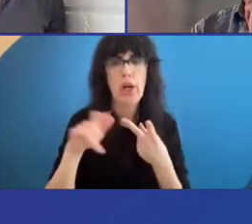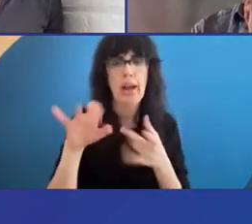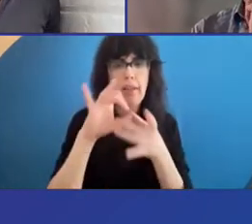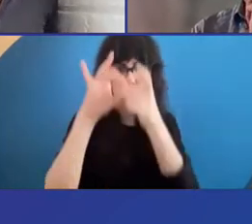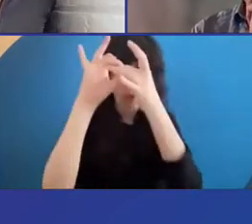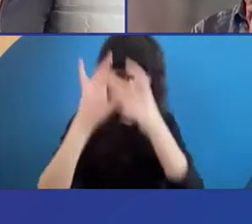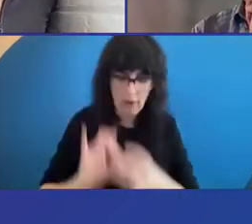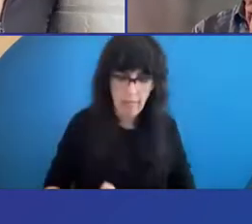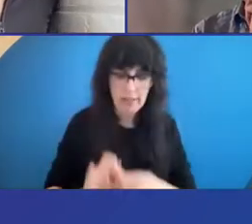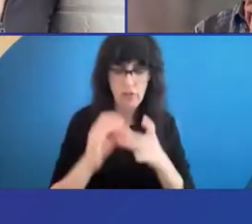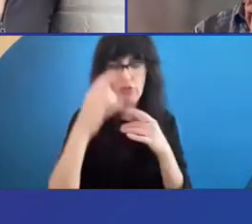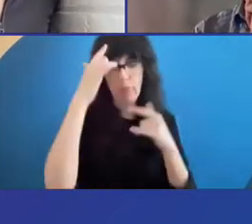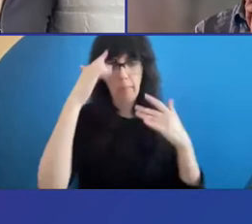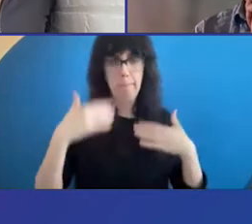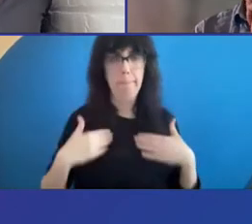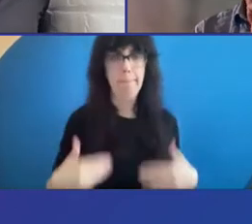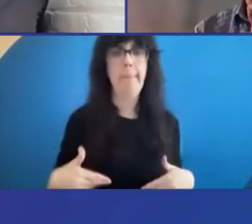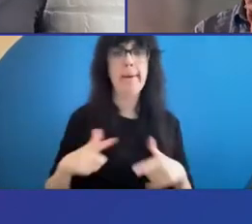the body to the ground.